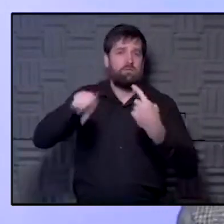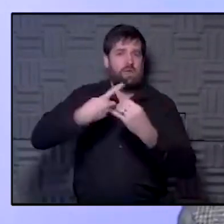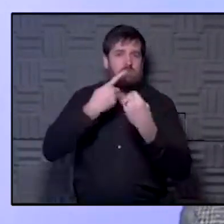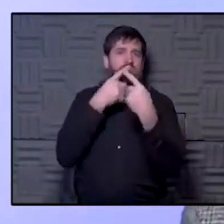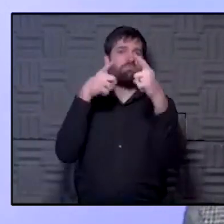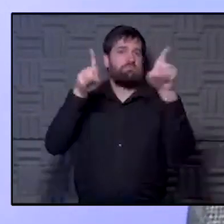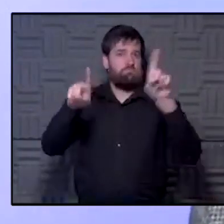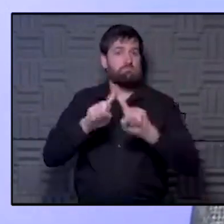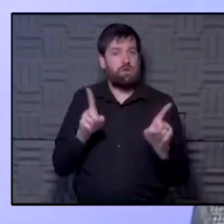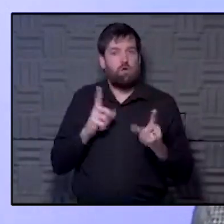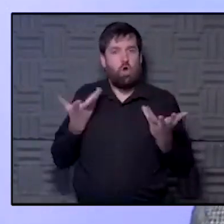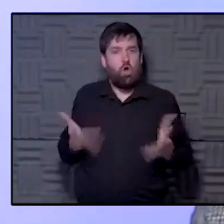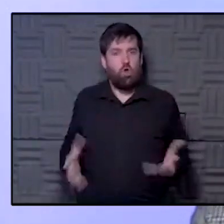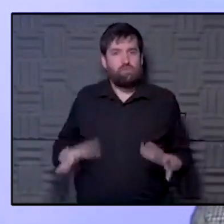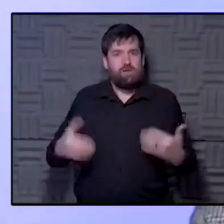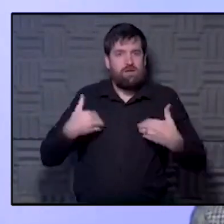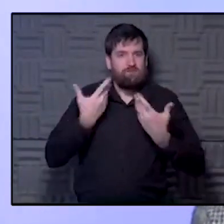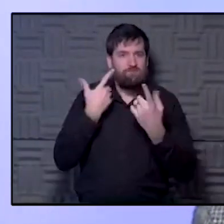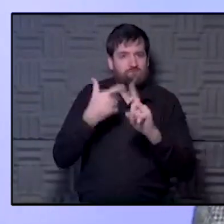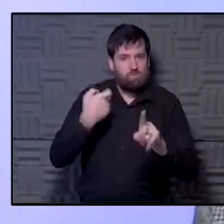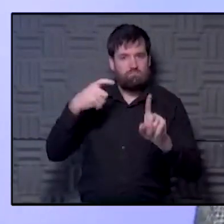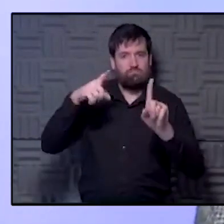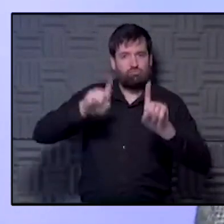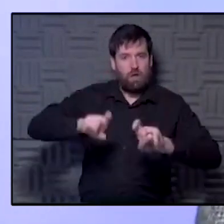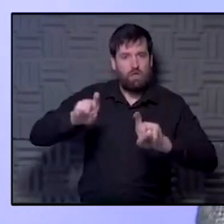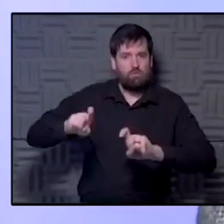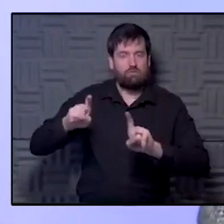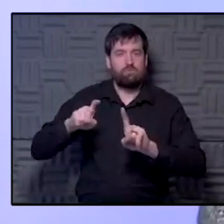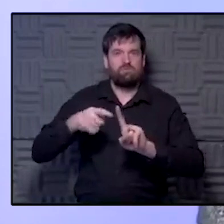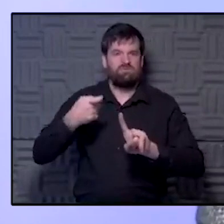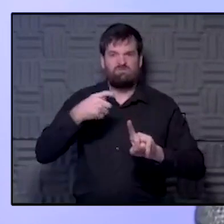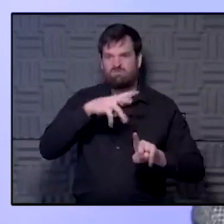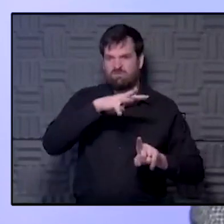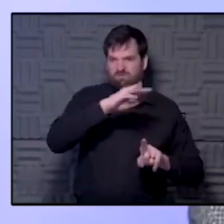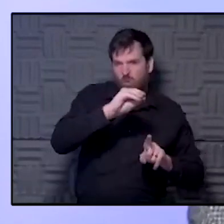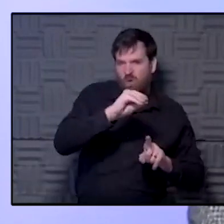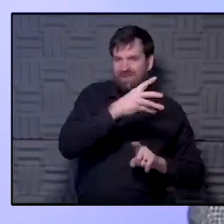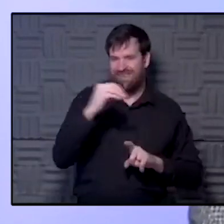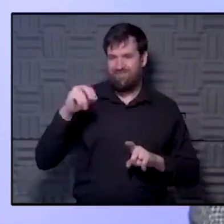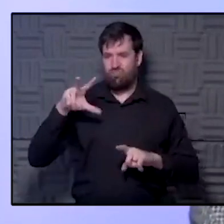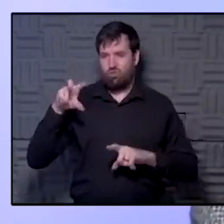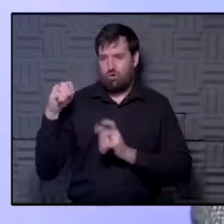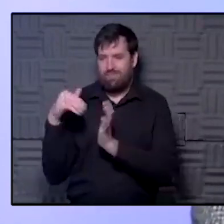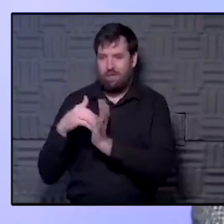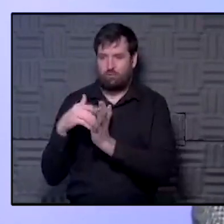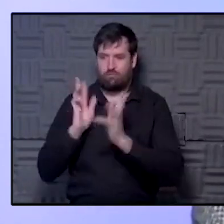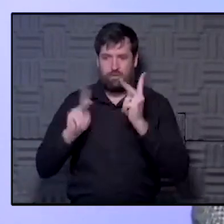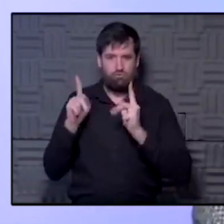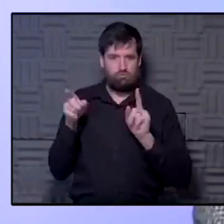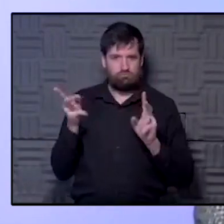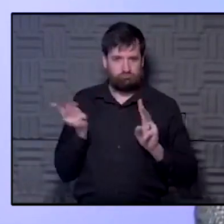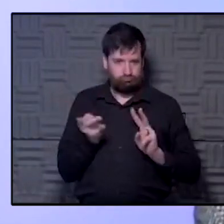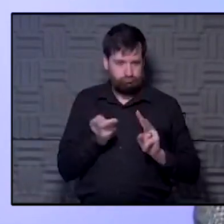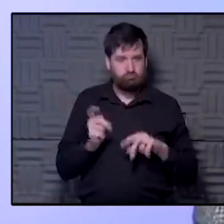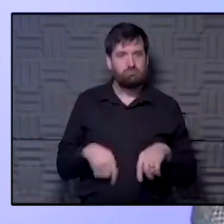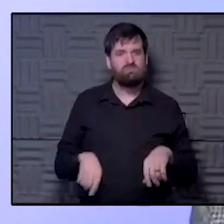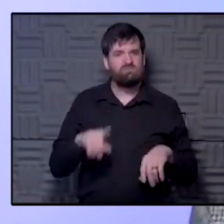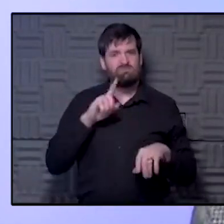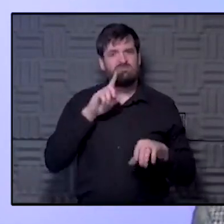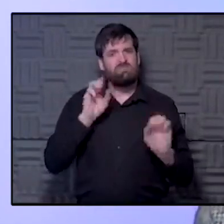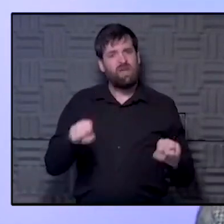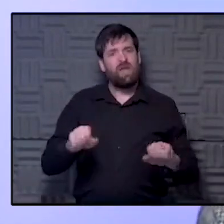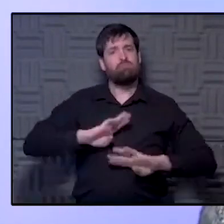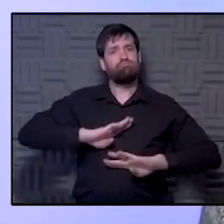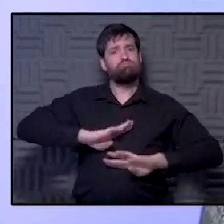we already have the efficacy data from the trials with 40 and 30,000 people in those. So I think we're going to be able to reassure